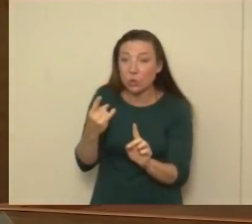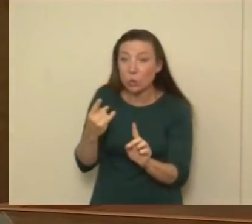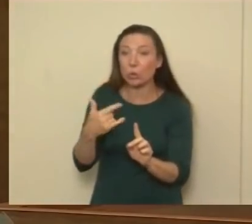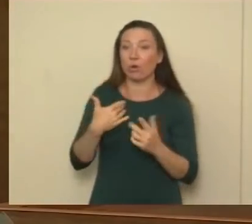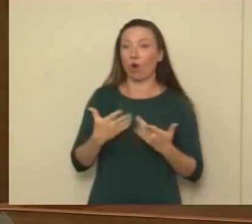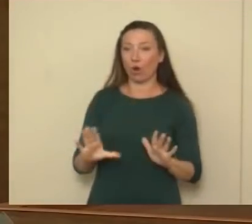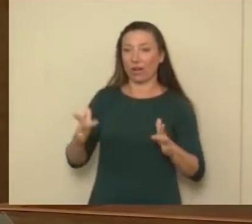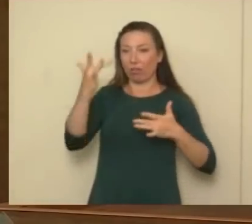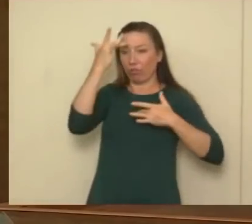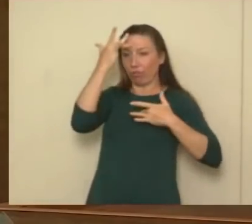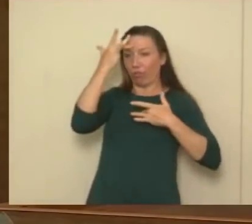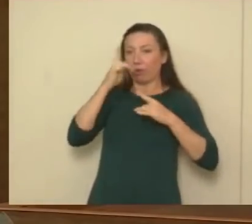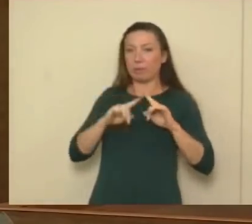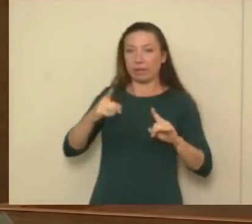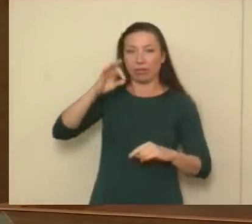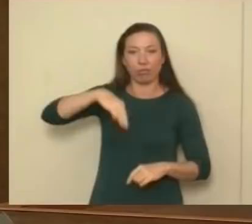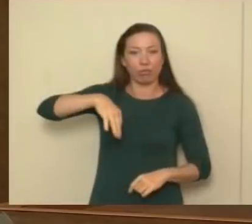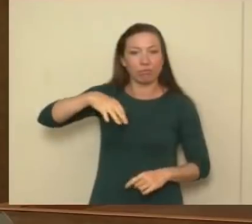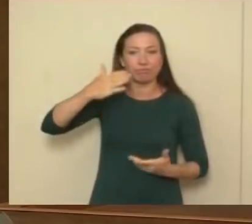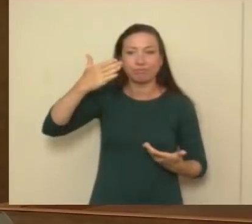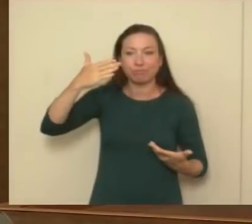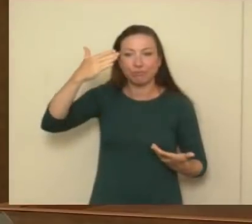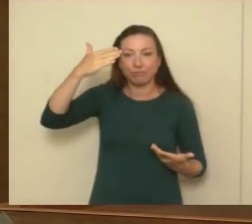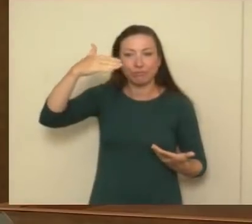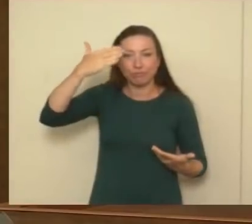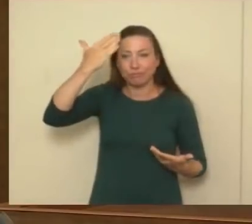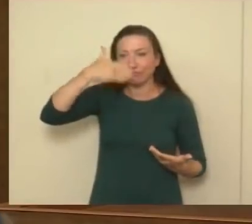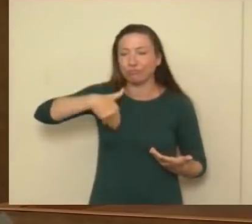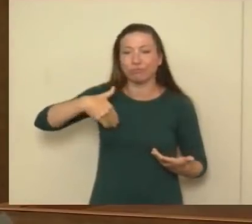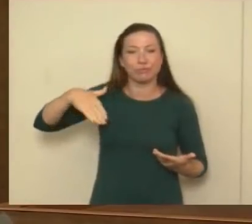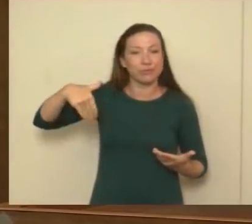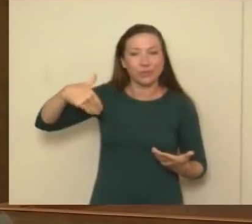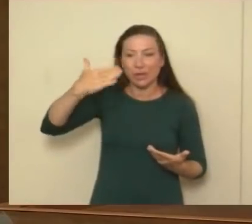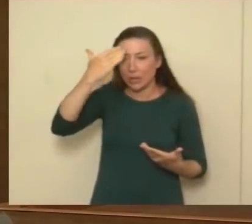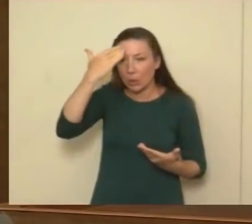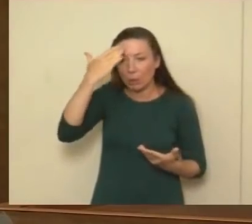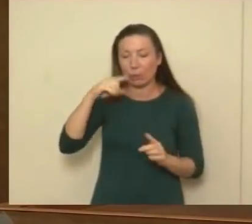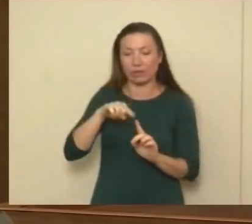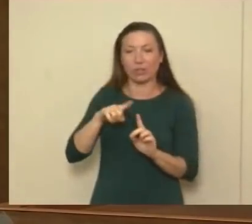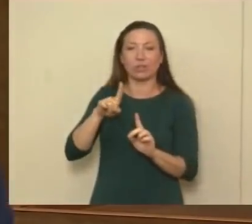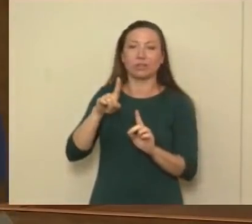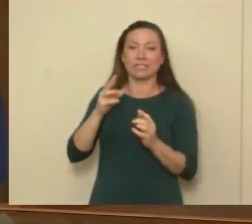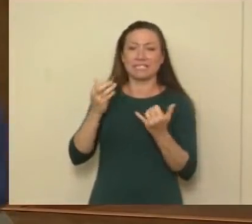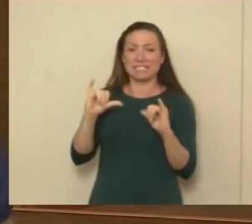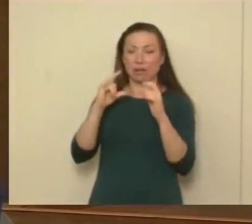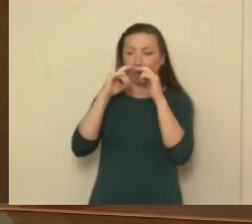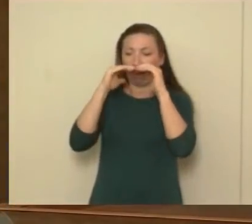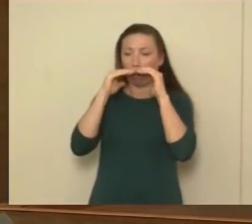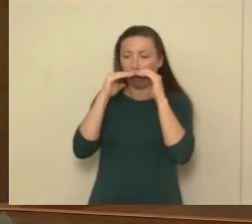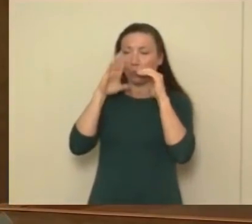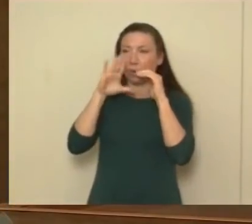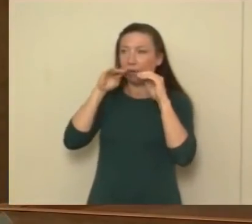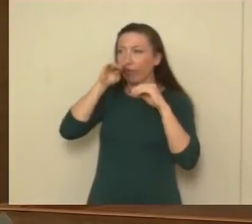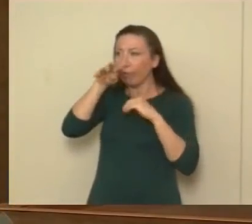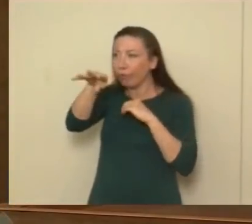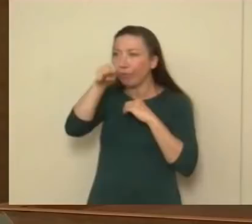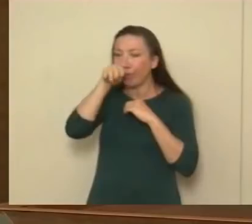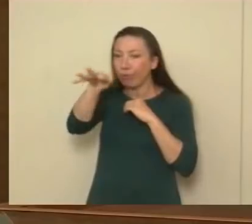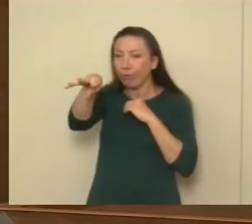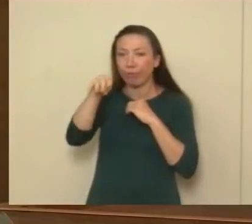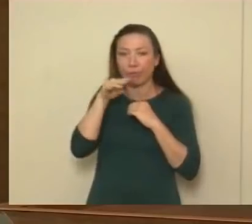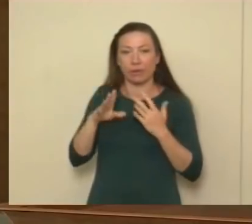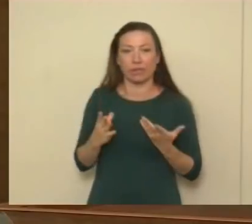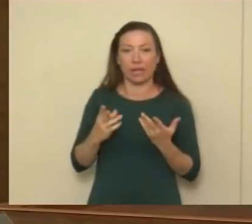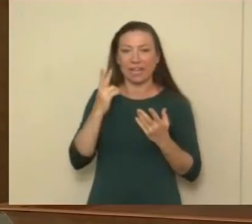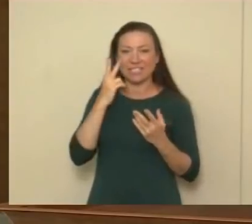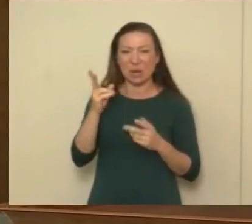you're shedding virus in your environment. I saw some people with this version too. I didn't really understand